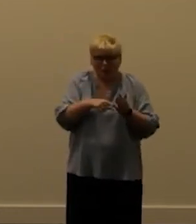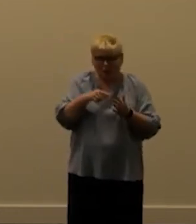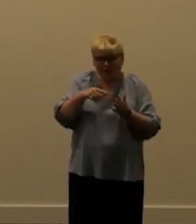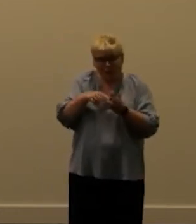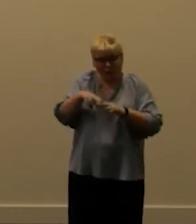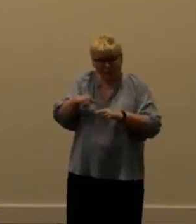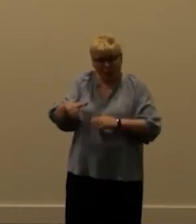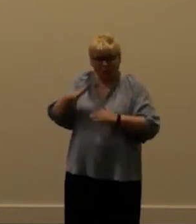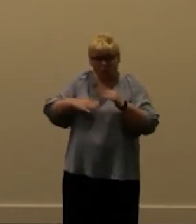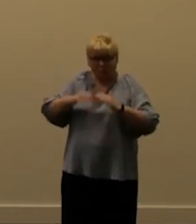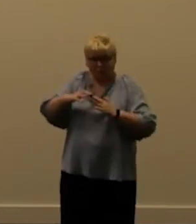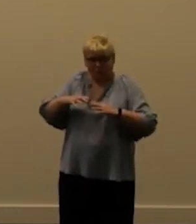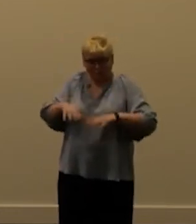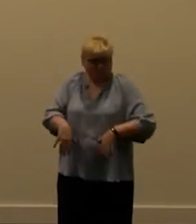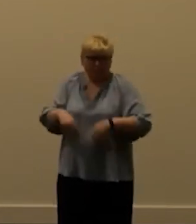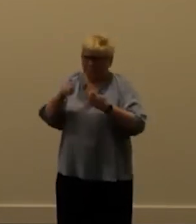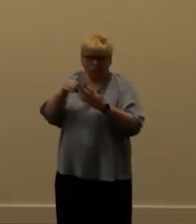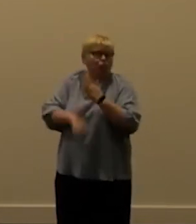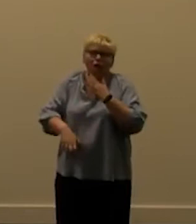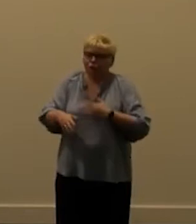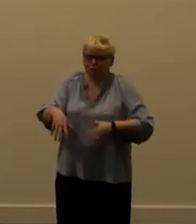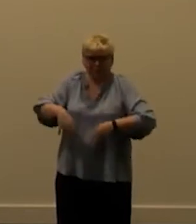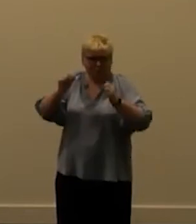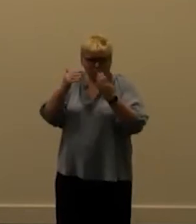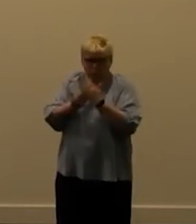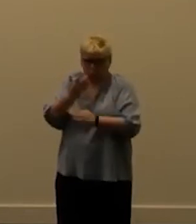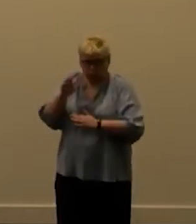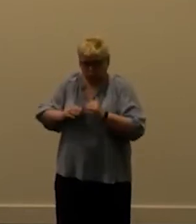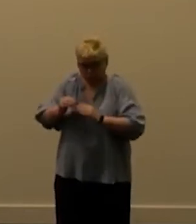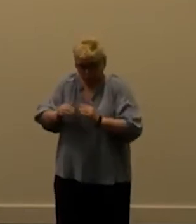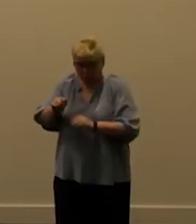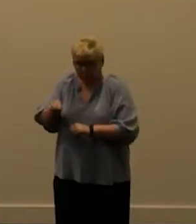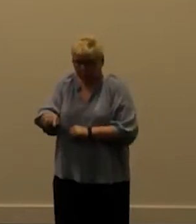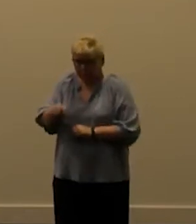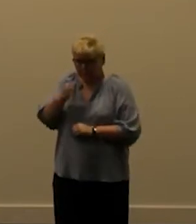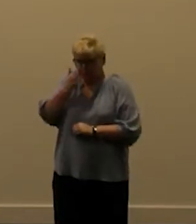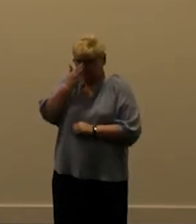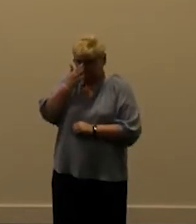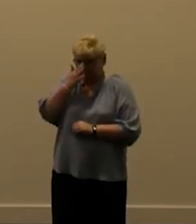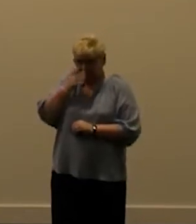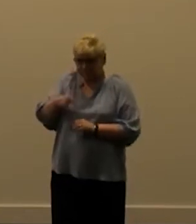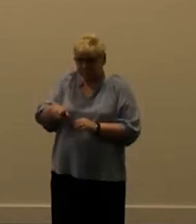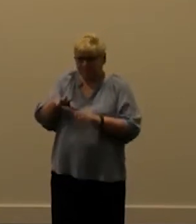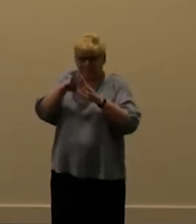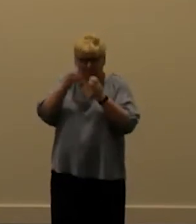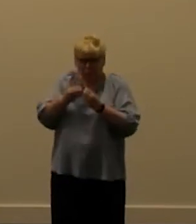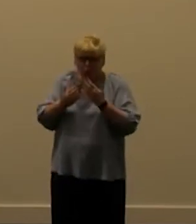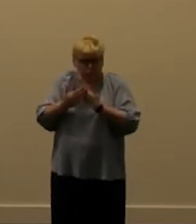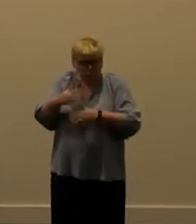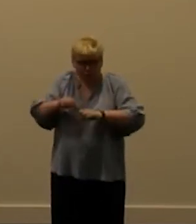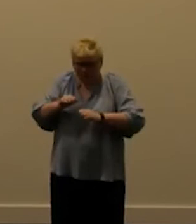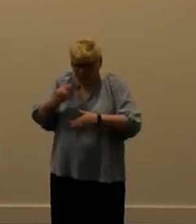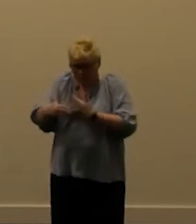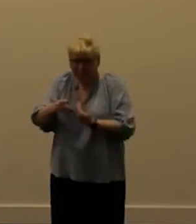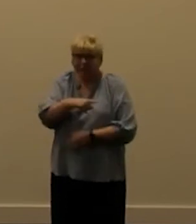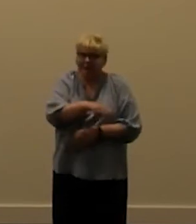scratch. Like you normally build from scratch and you landing zone and stuff like that. Whereas